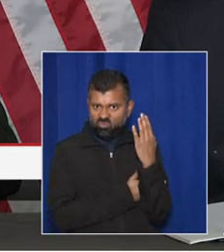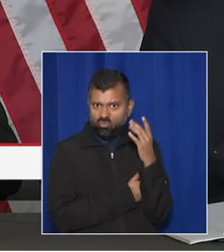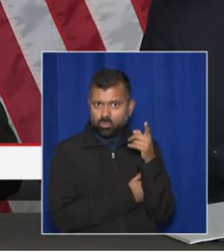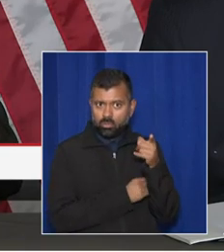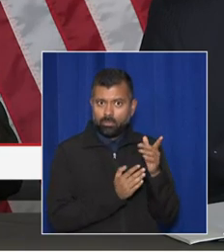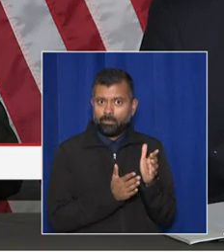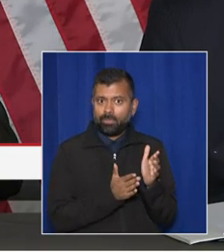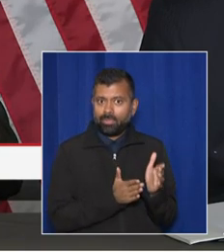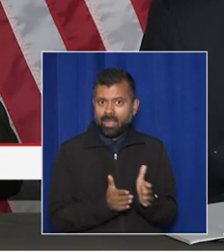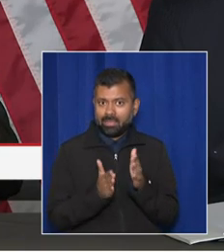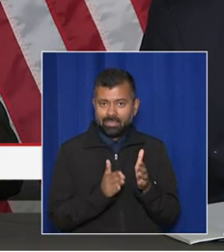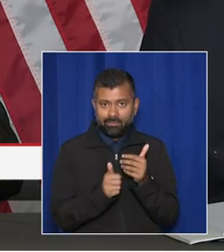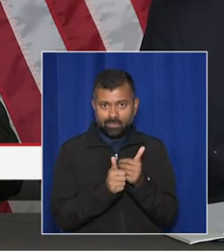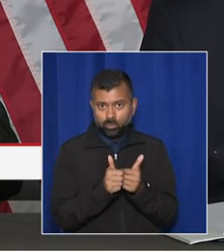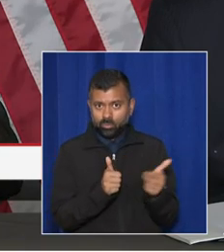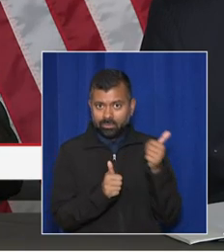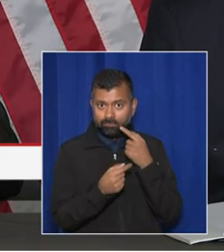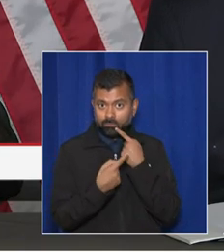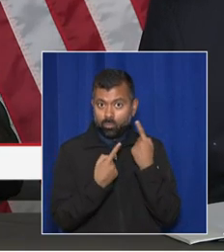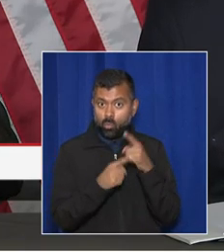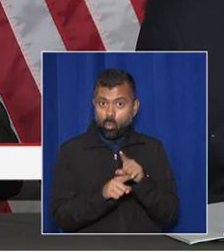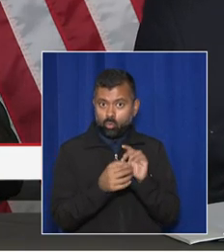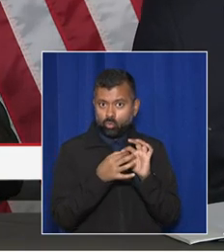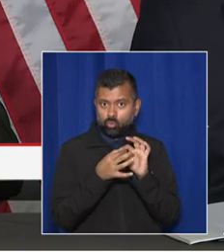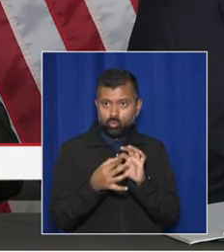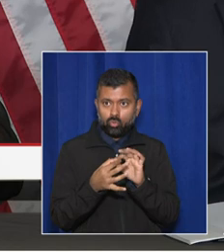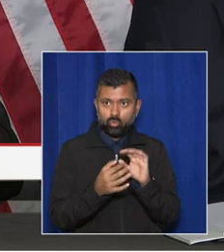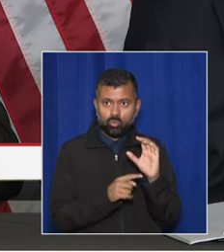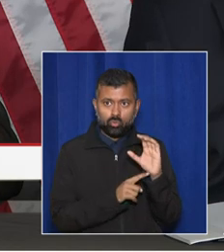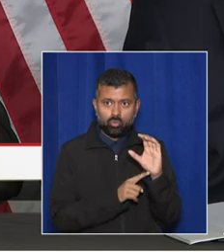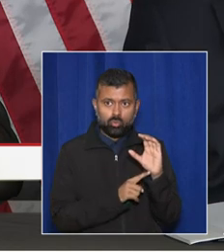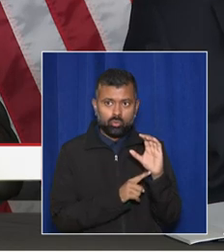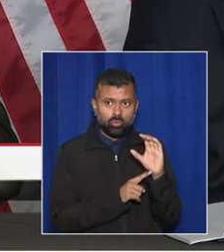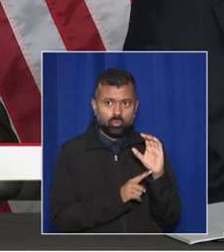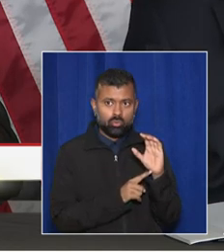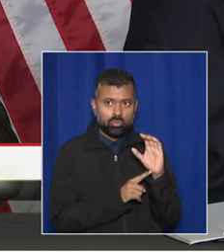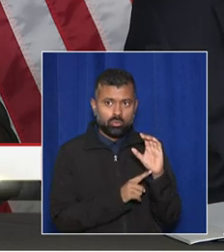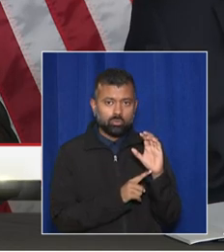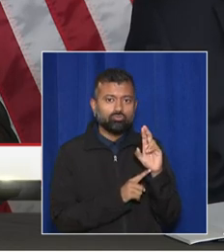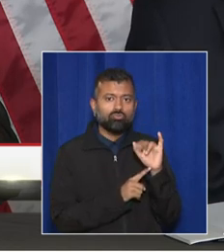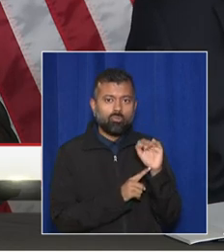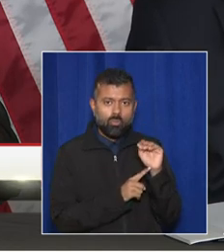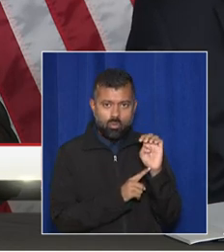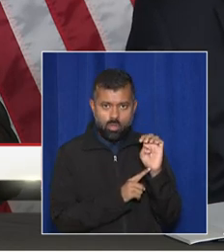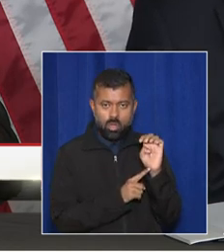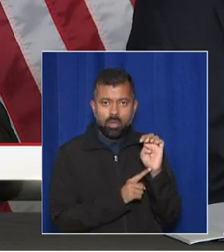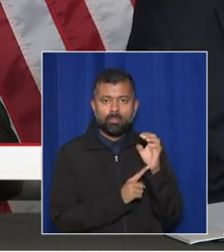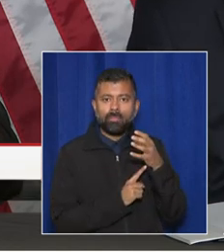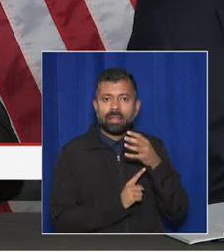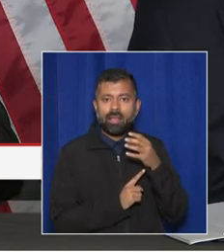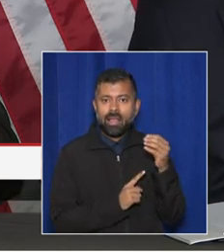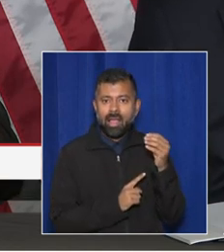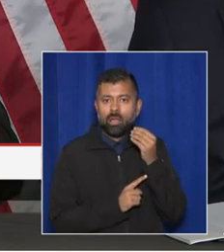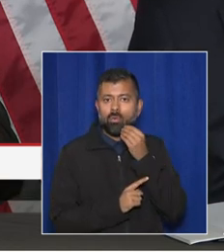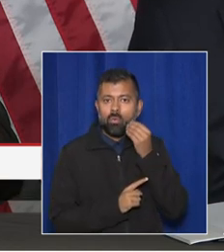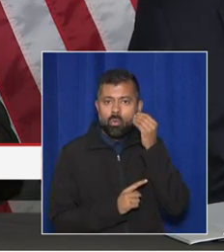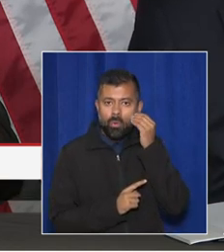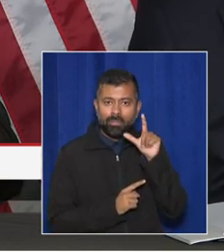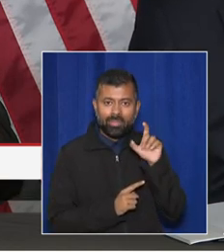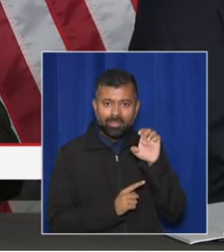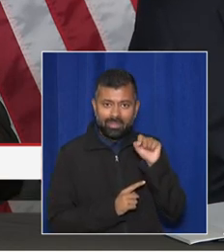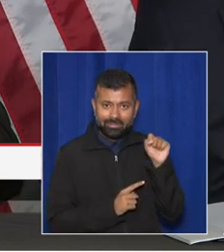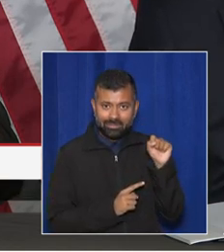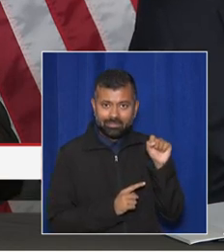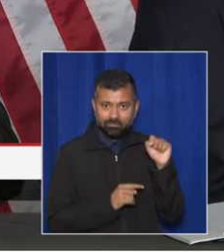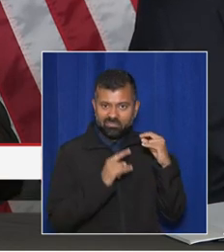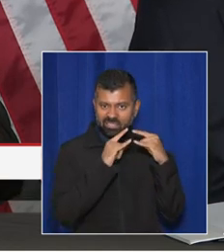on crime and homeless encampments in D.C. And have heard about some, quote, constructive conversations that you have had with the